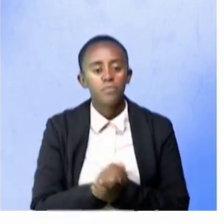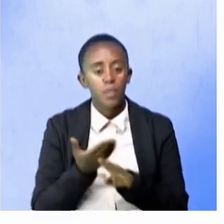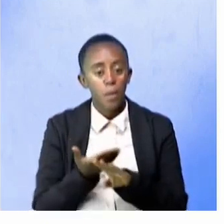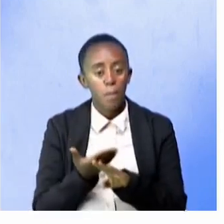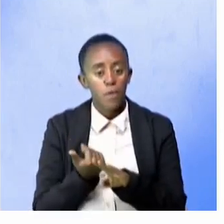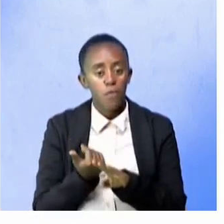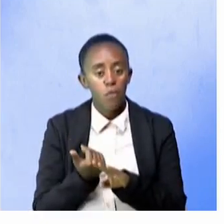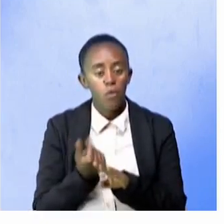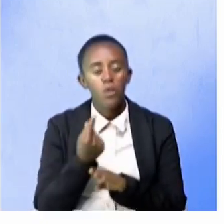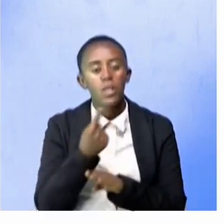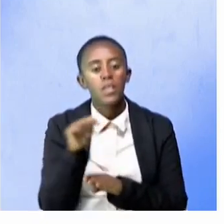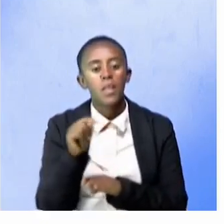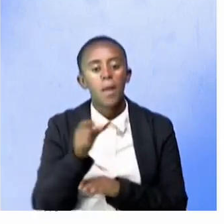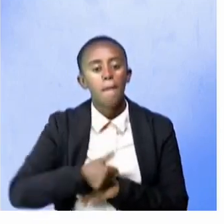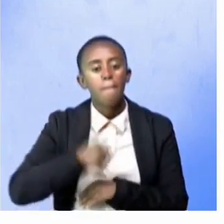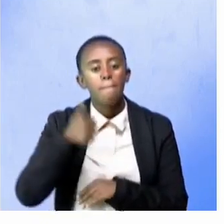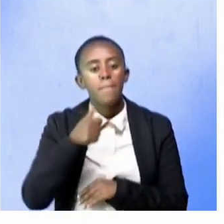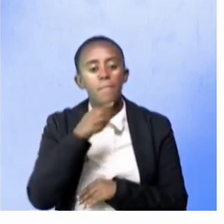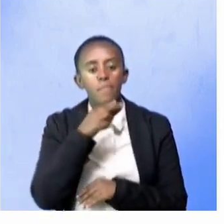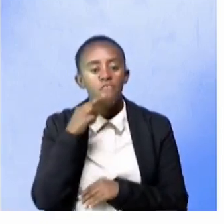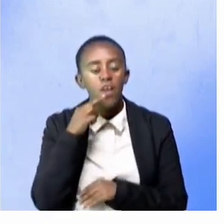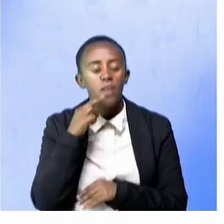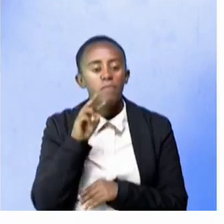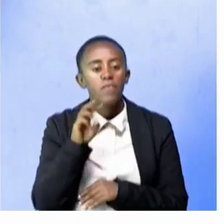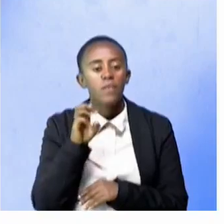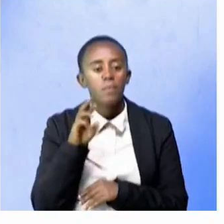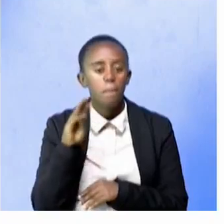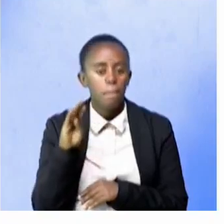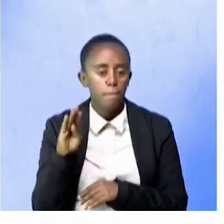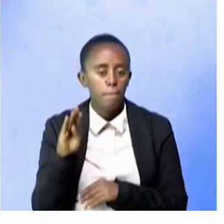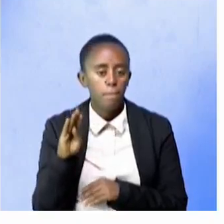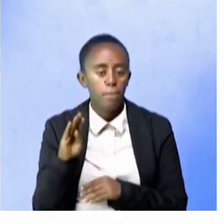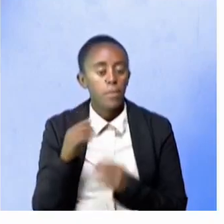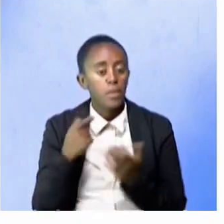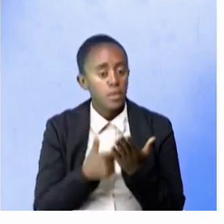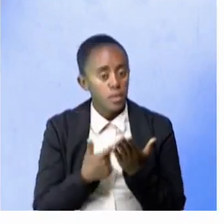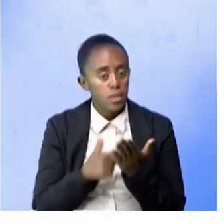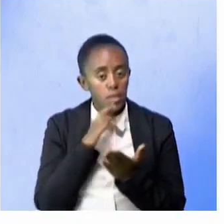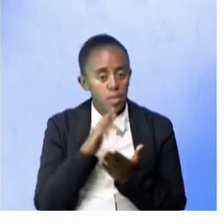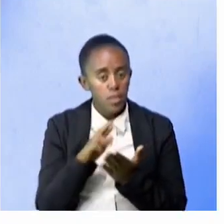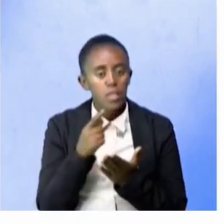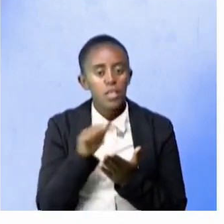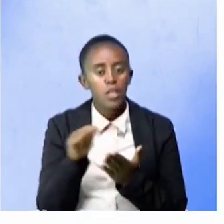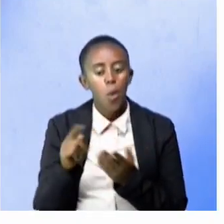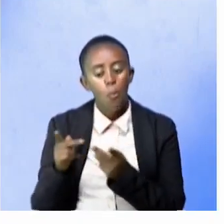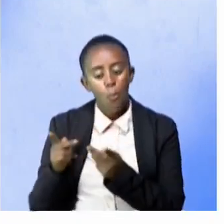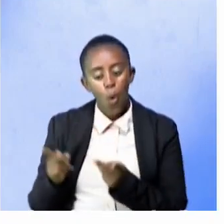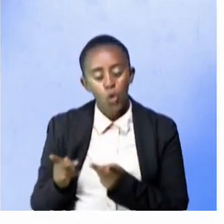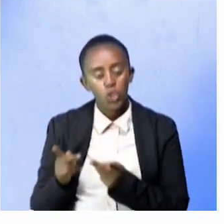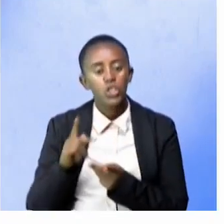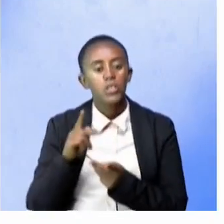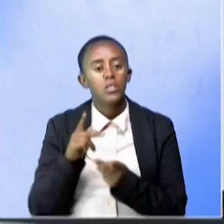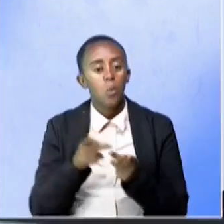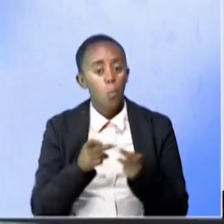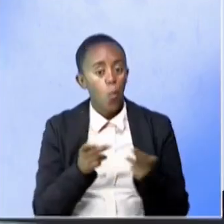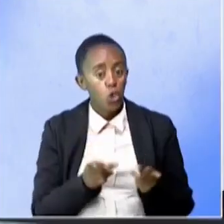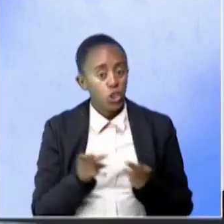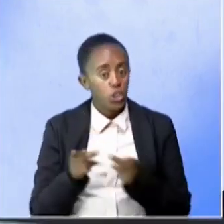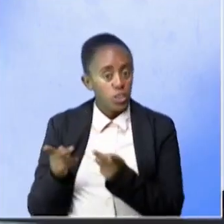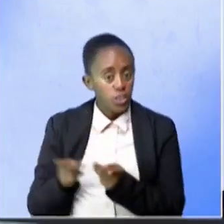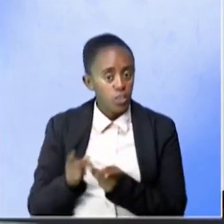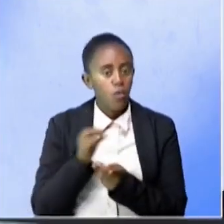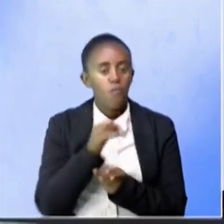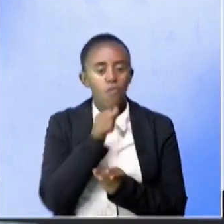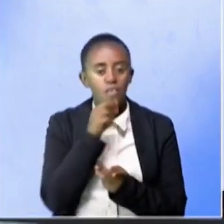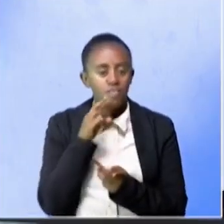Before the main verb. These are the position of adverbs in a